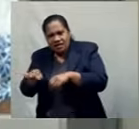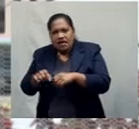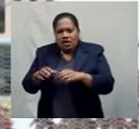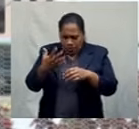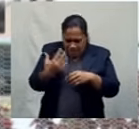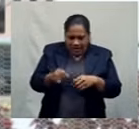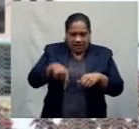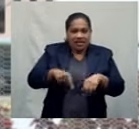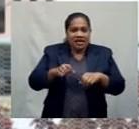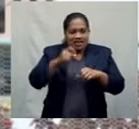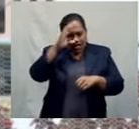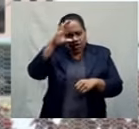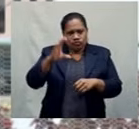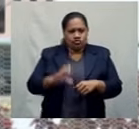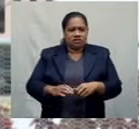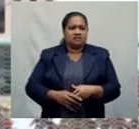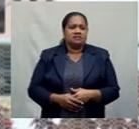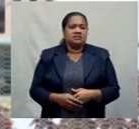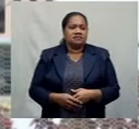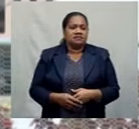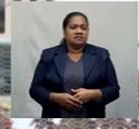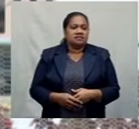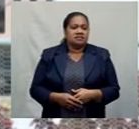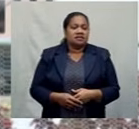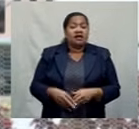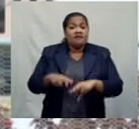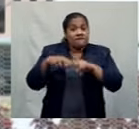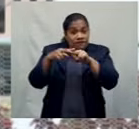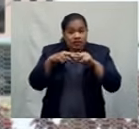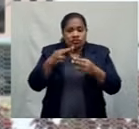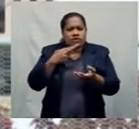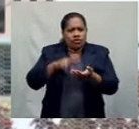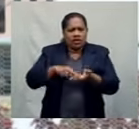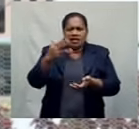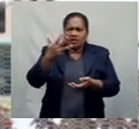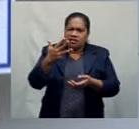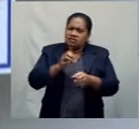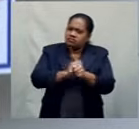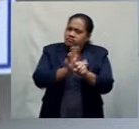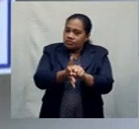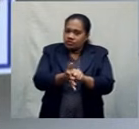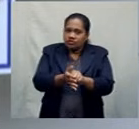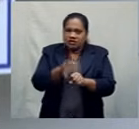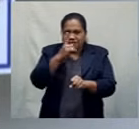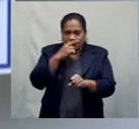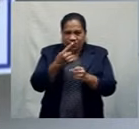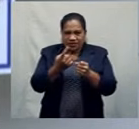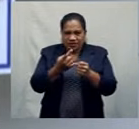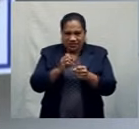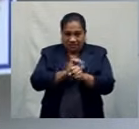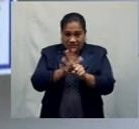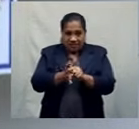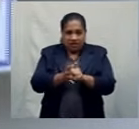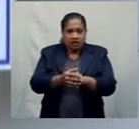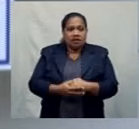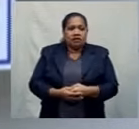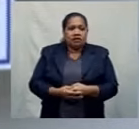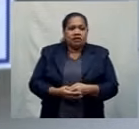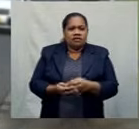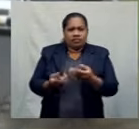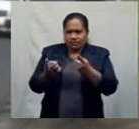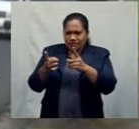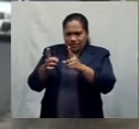country. Fiji has also recorded 19 COVID-positive patients who died from serious medical conditions that they